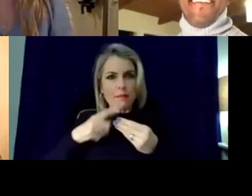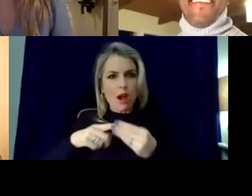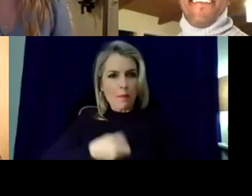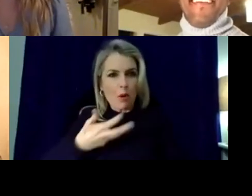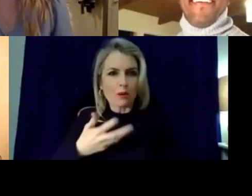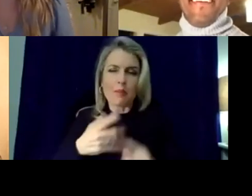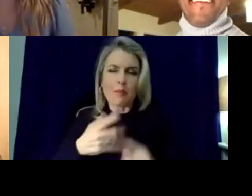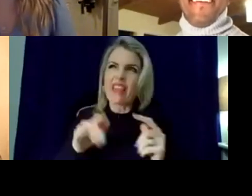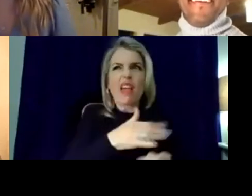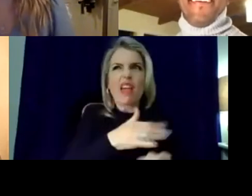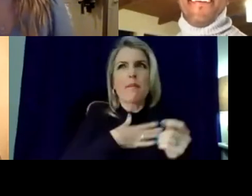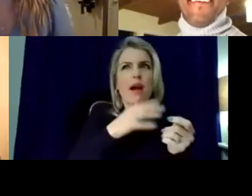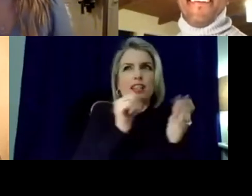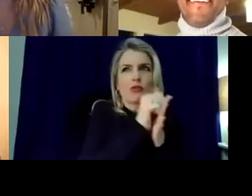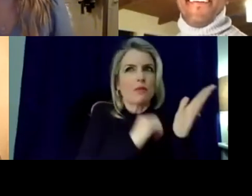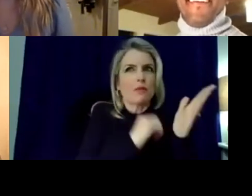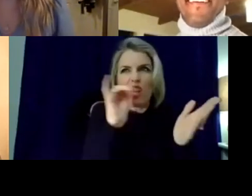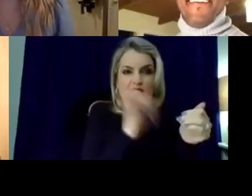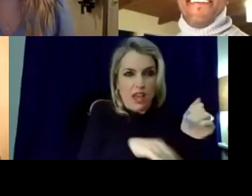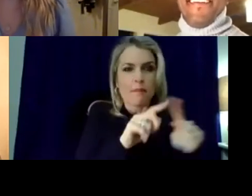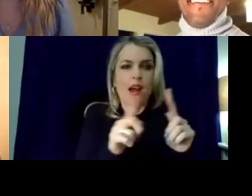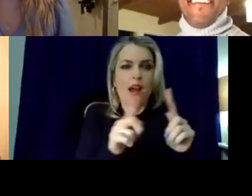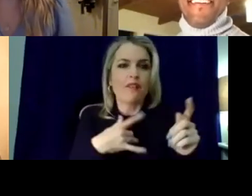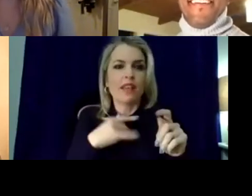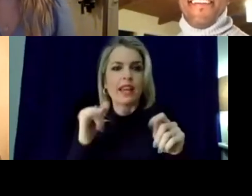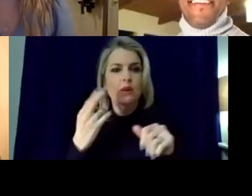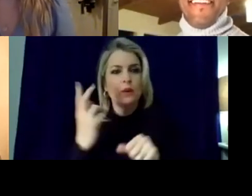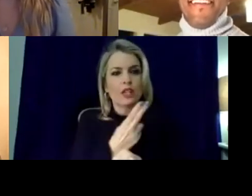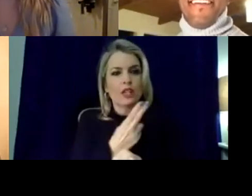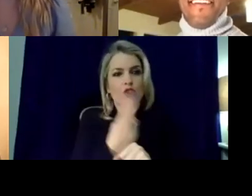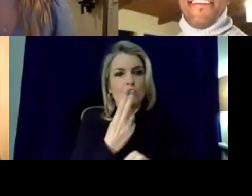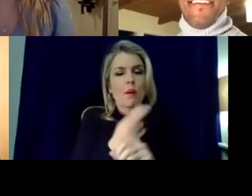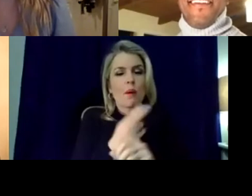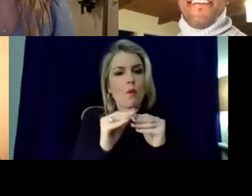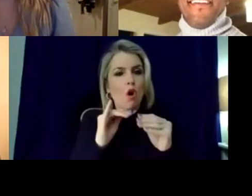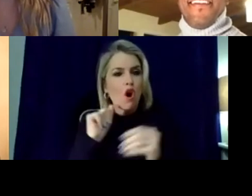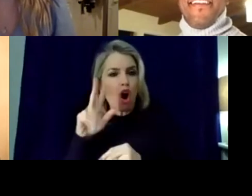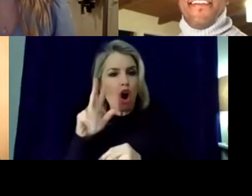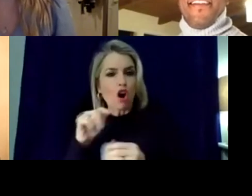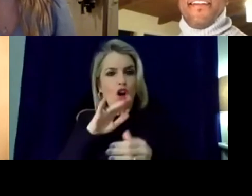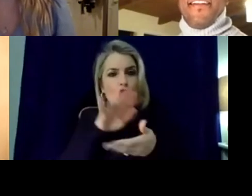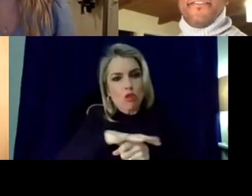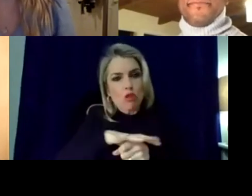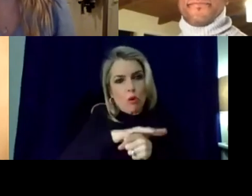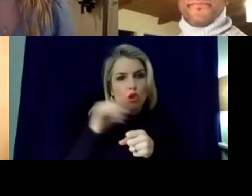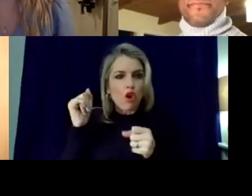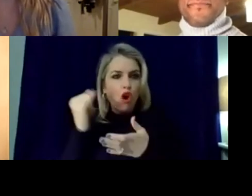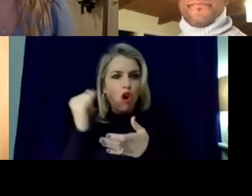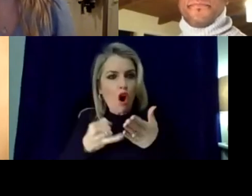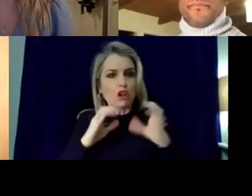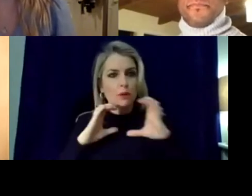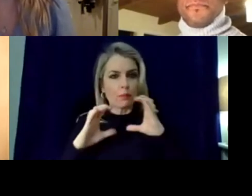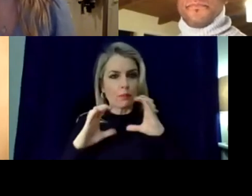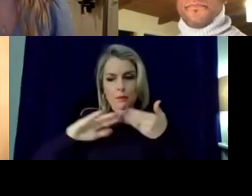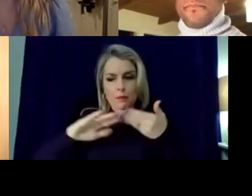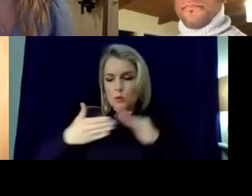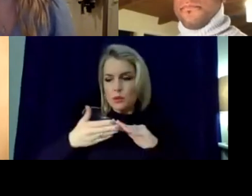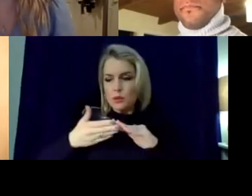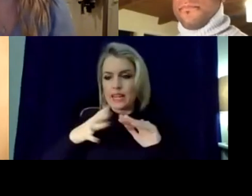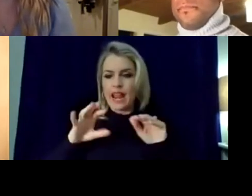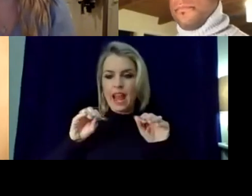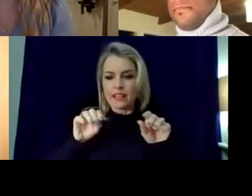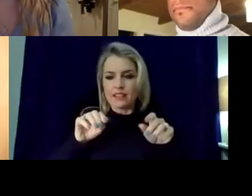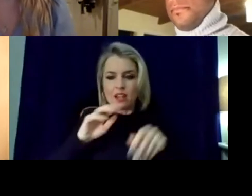not that, but I do think that it, you know, uses like art community, local art community as a forum